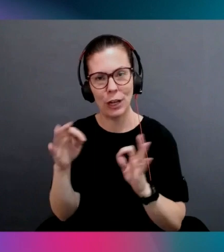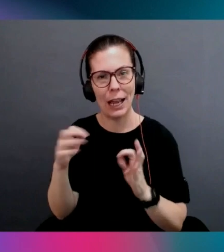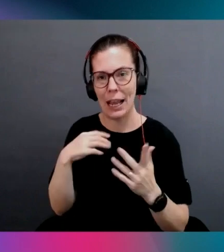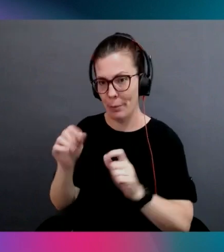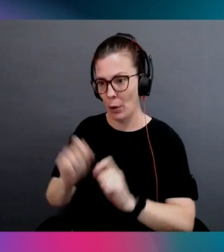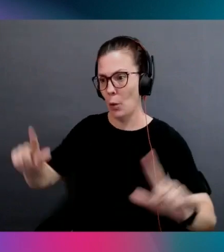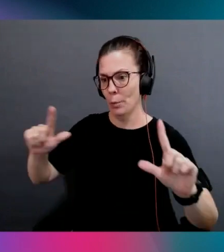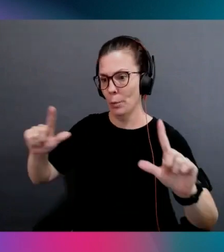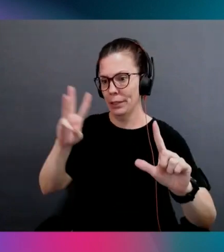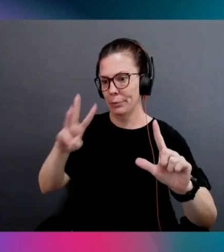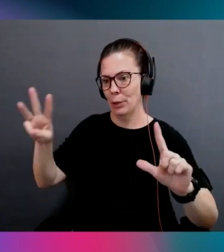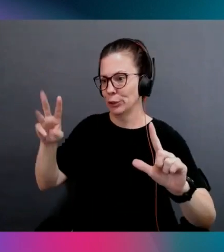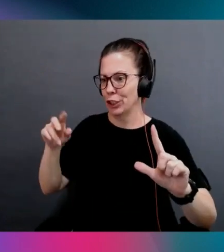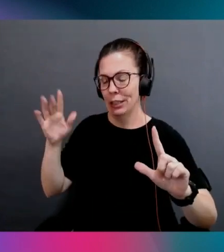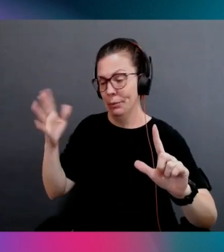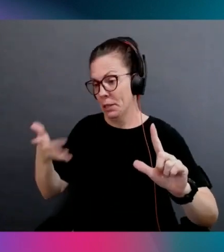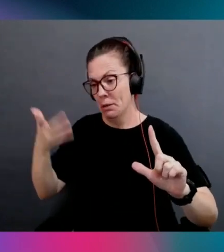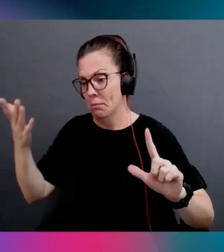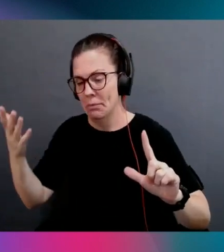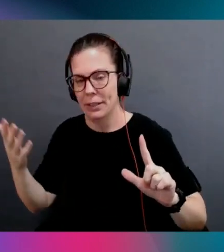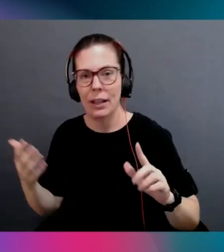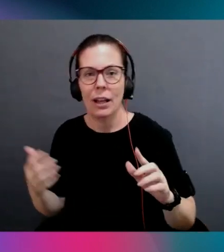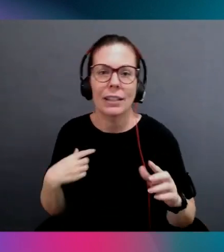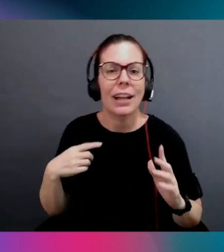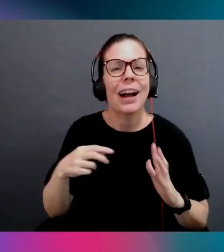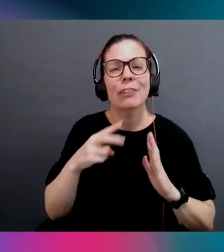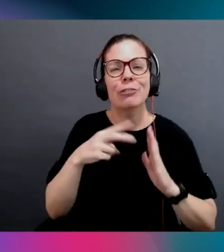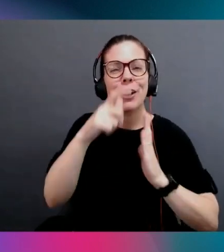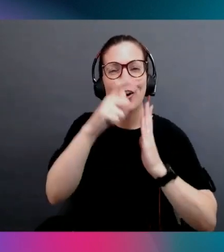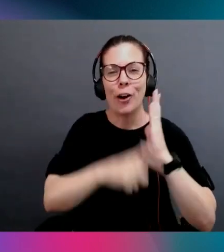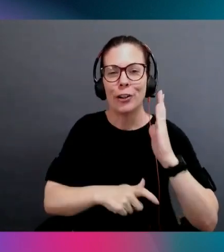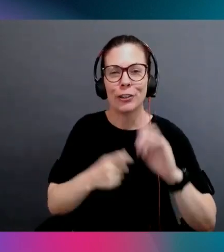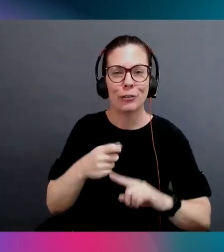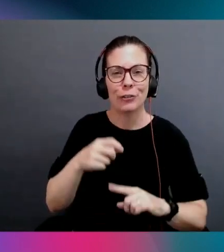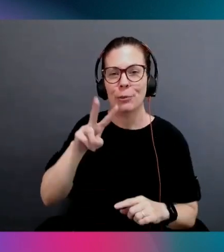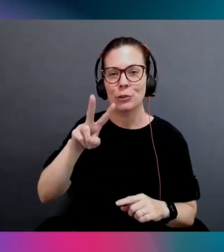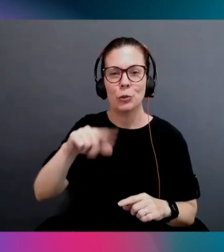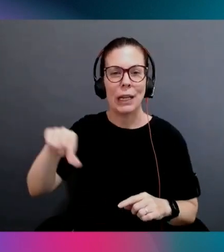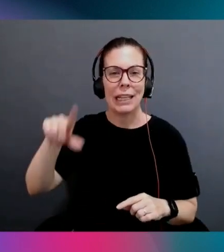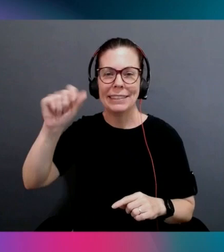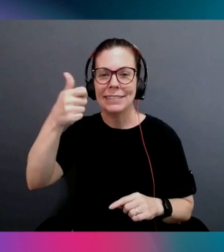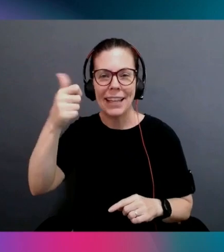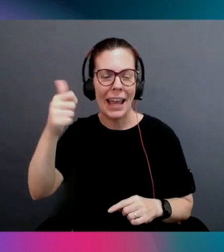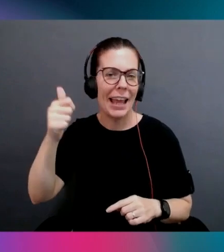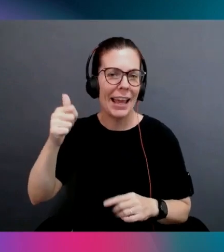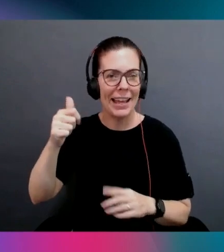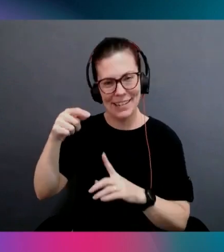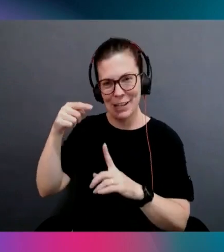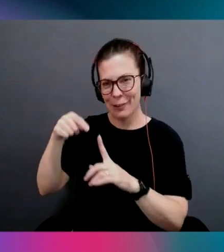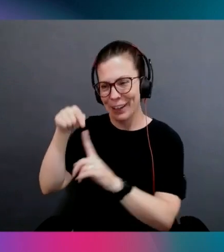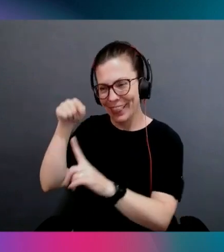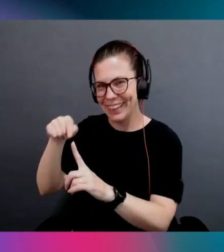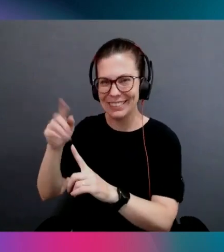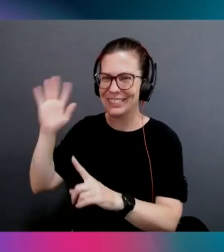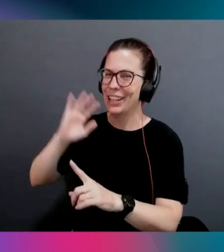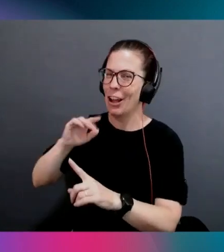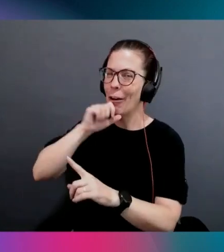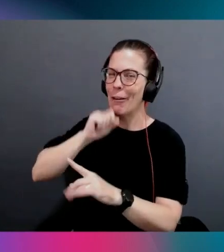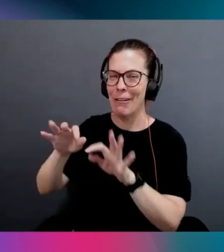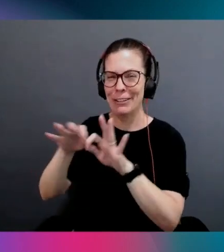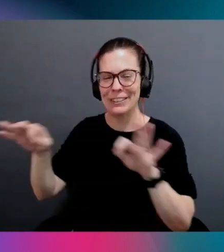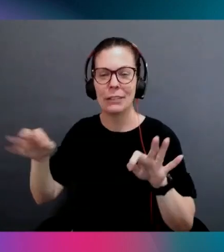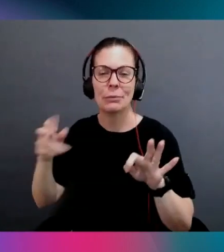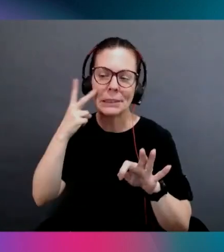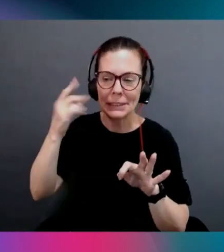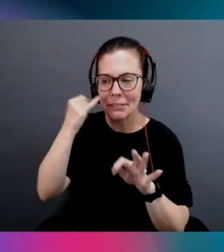Great, I found this article from like 2010 that is covering, you know, like some framework that's way out of date. Let's see if I can